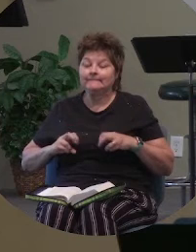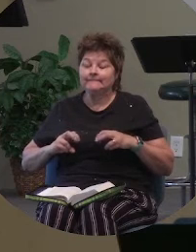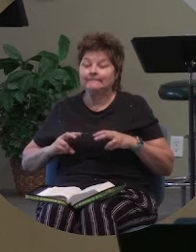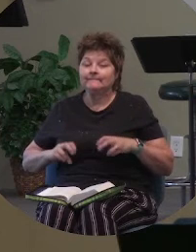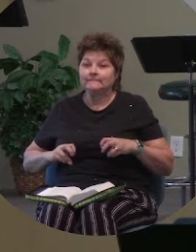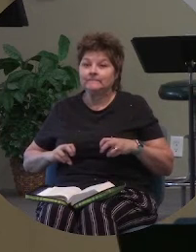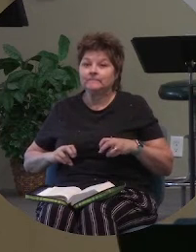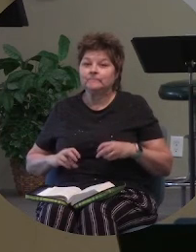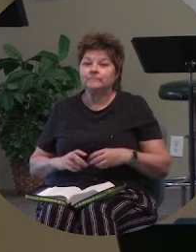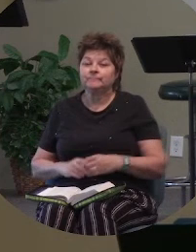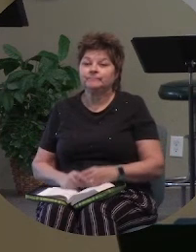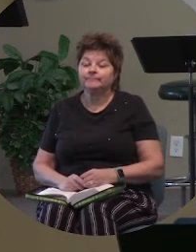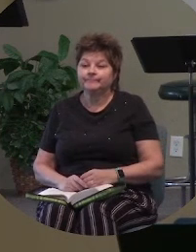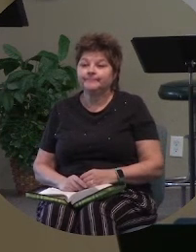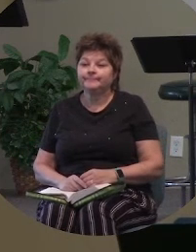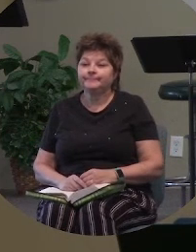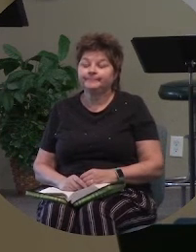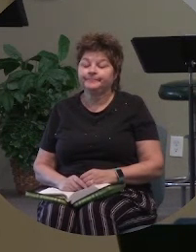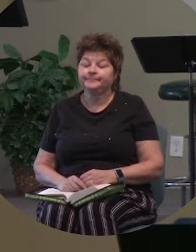Self-inspection.